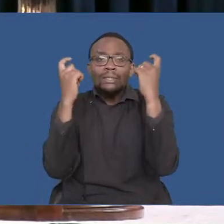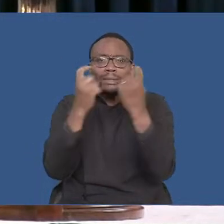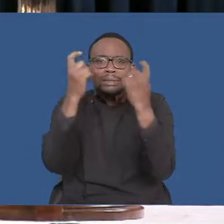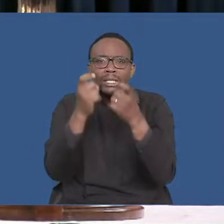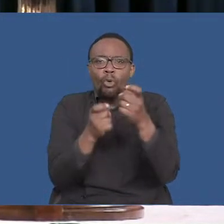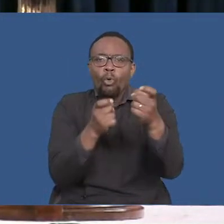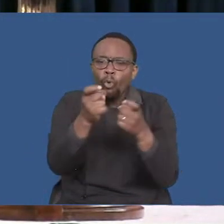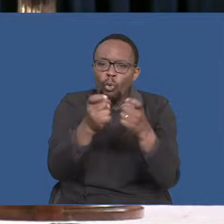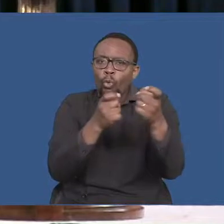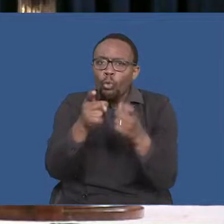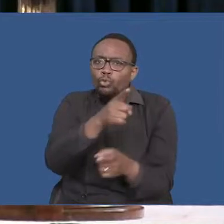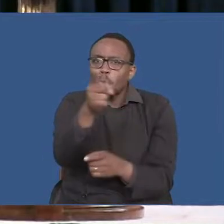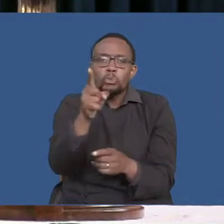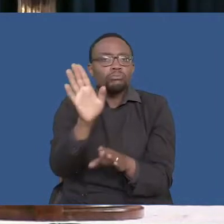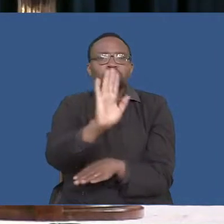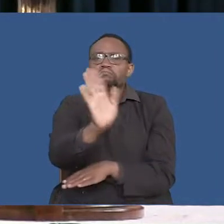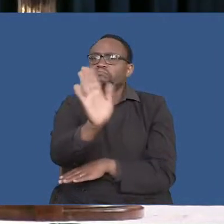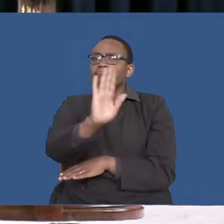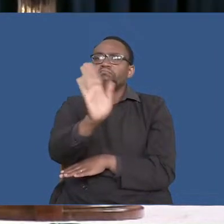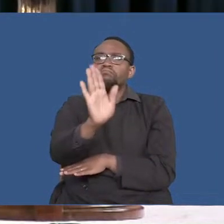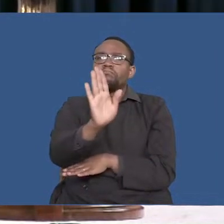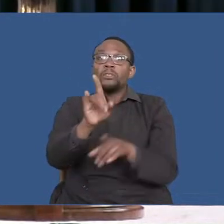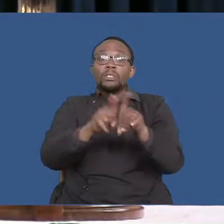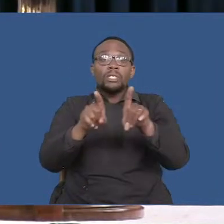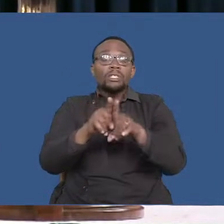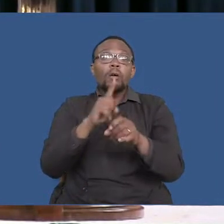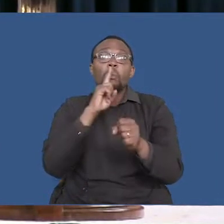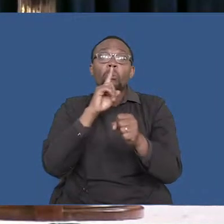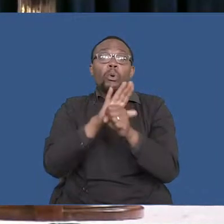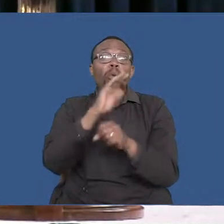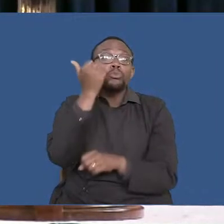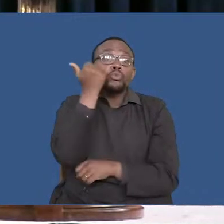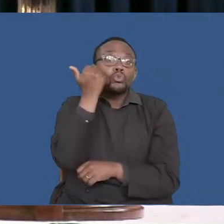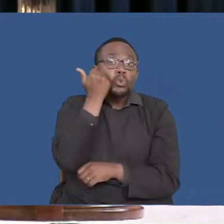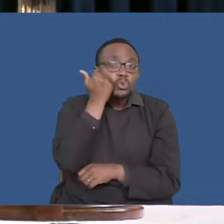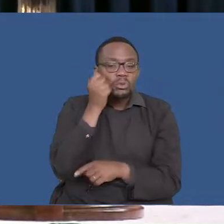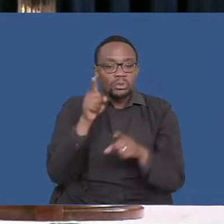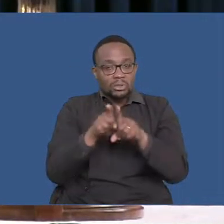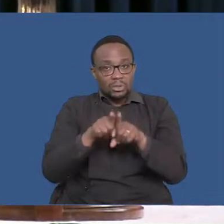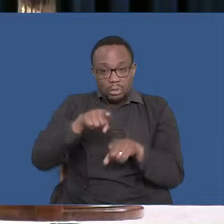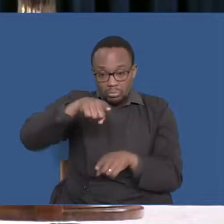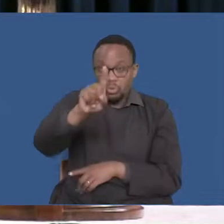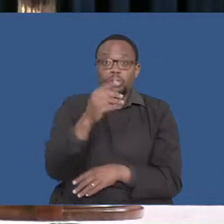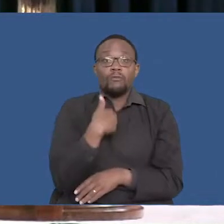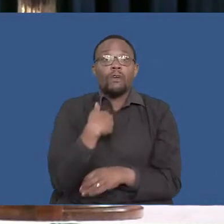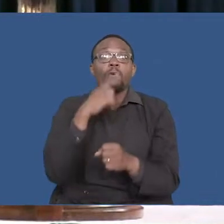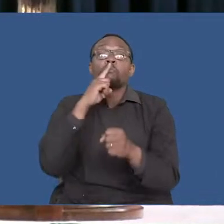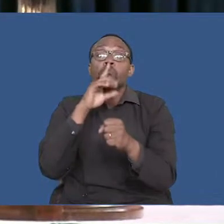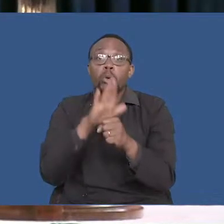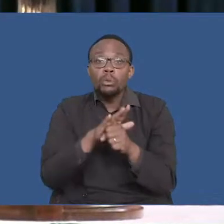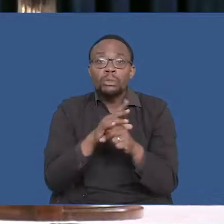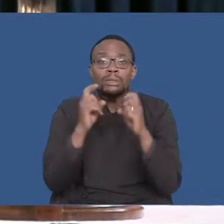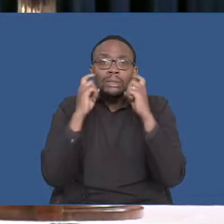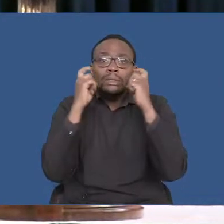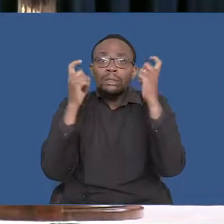dominion over you. Imagine the same way he promised Joshua against Ai, he is promising you today that sin shall not have